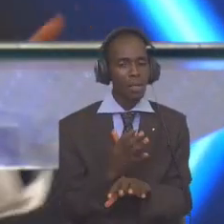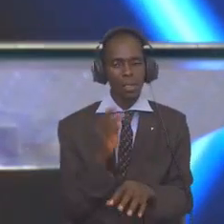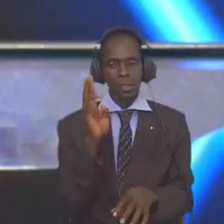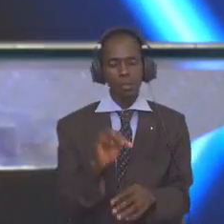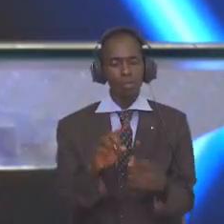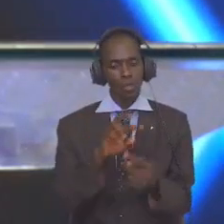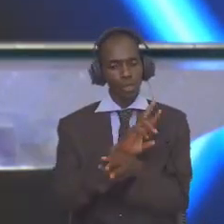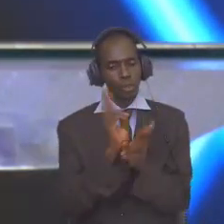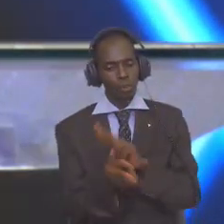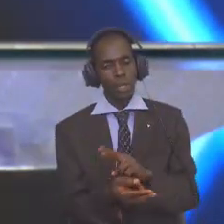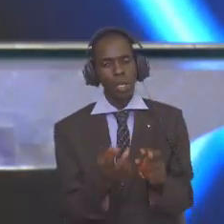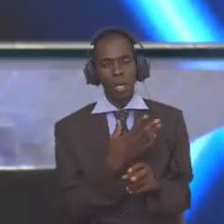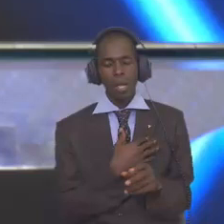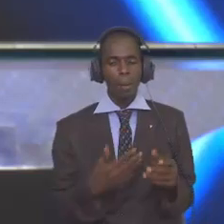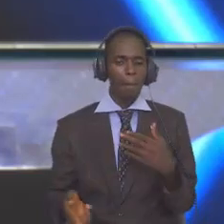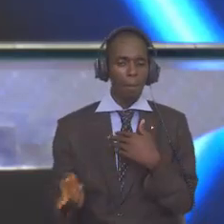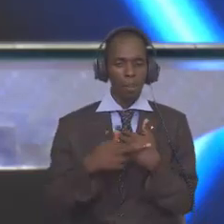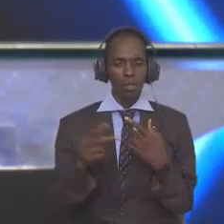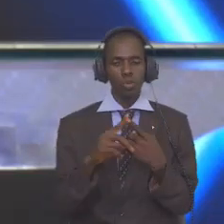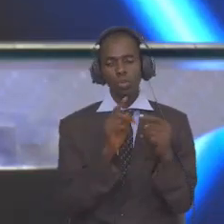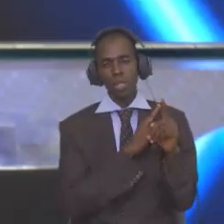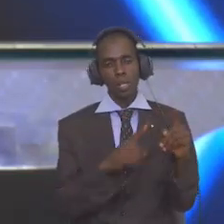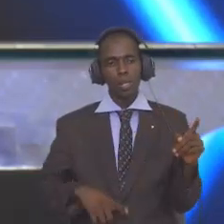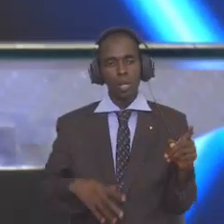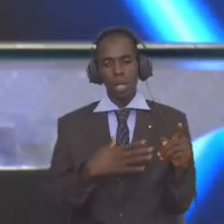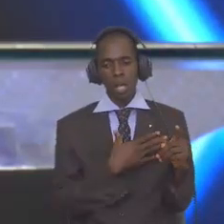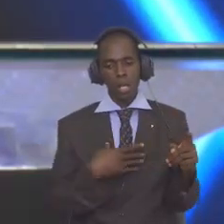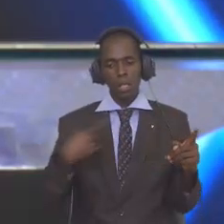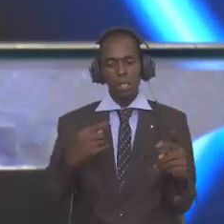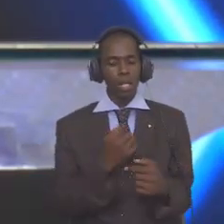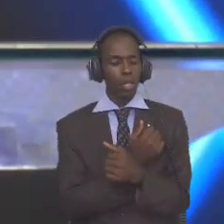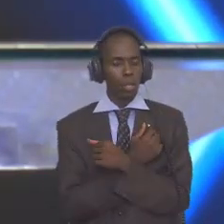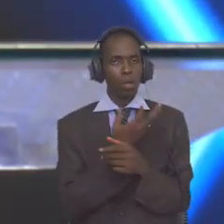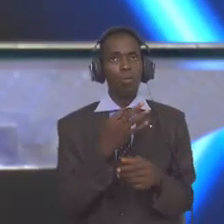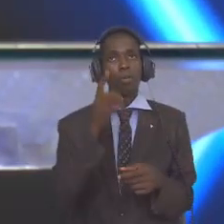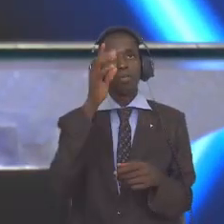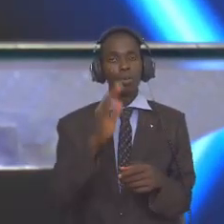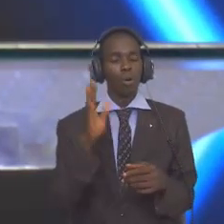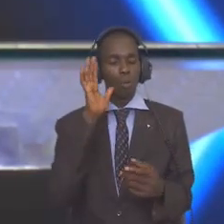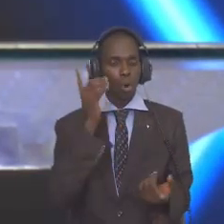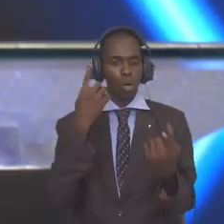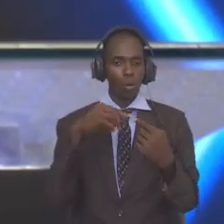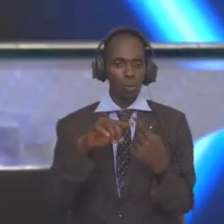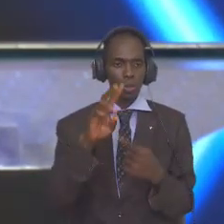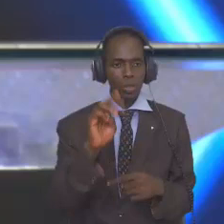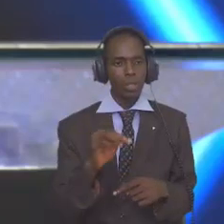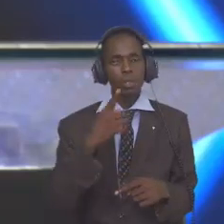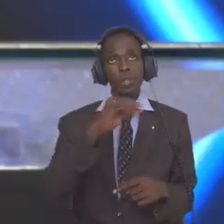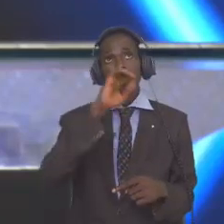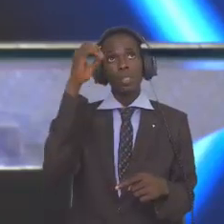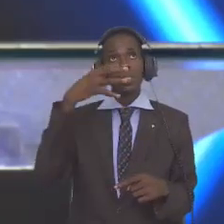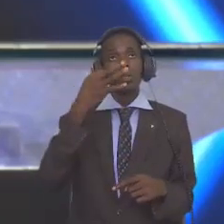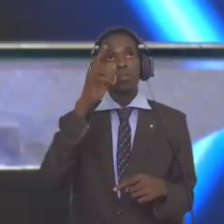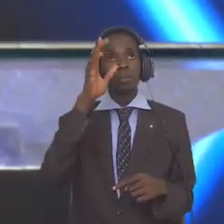love the Lord, and the love of God will come to them, the grace of God will come, the Lord will